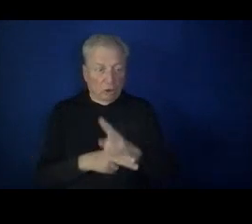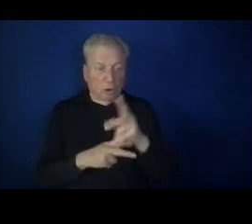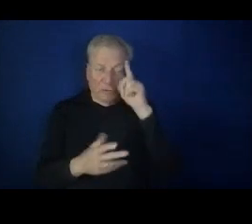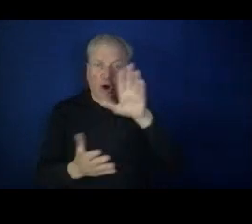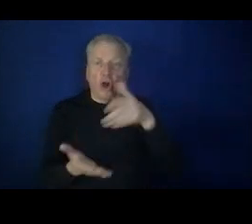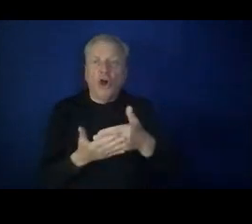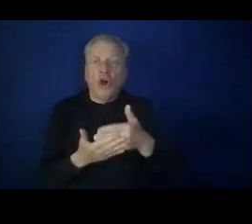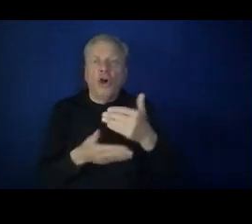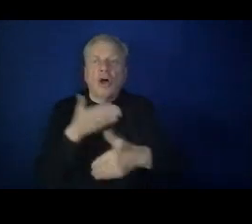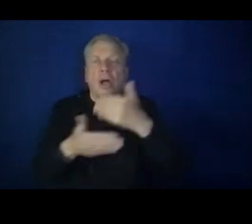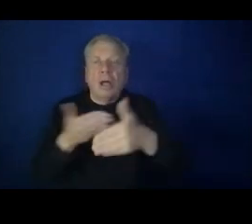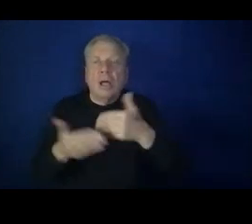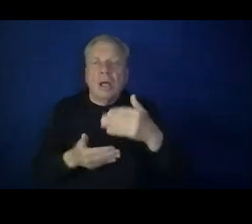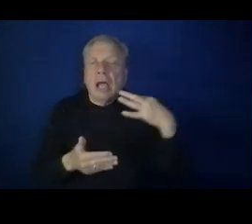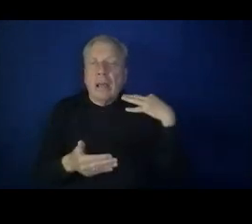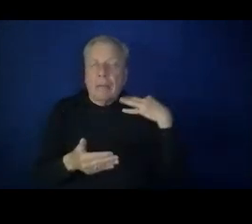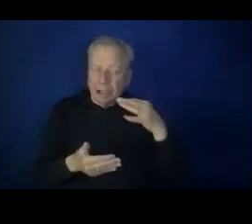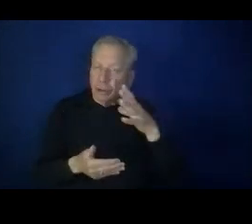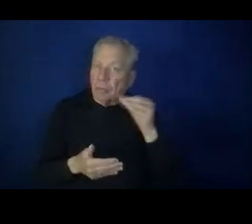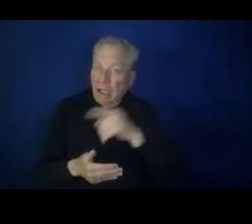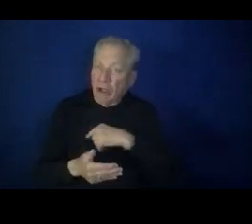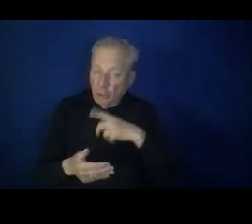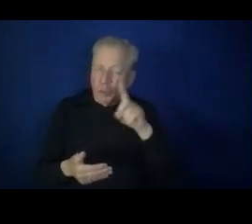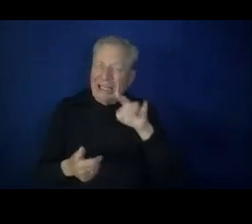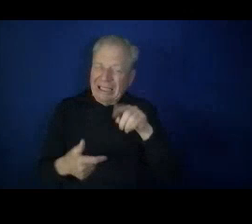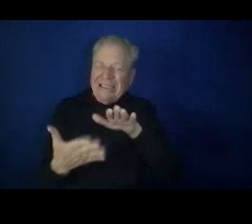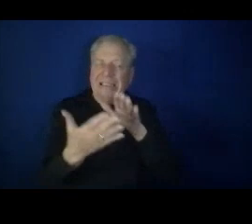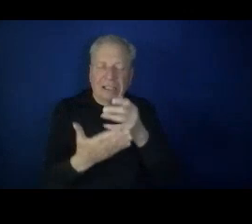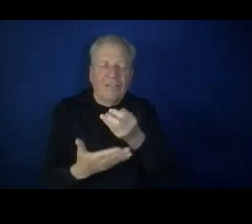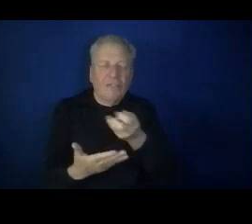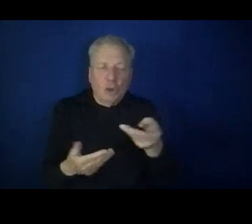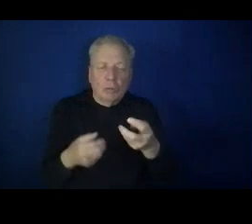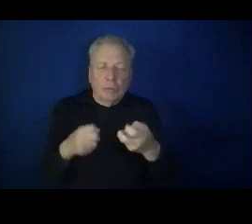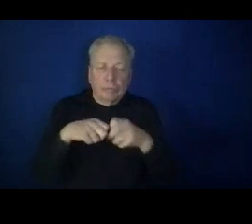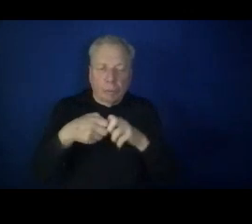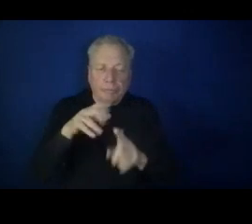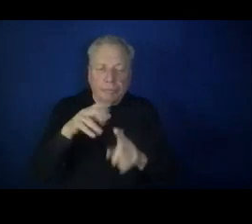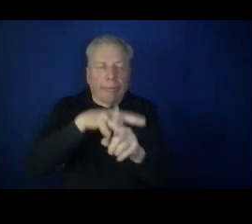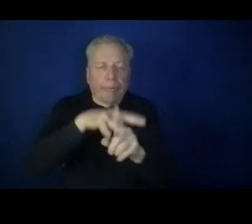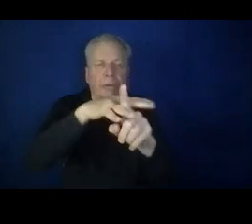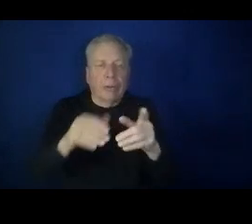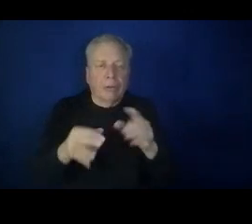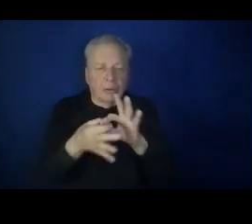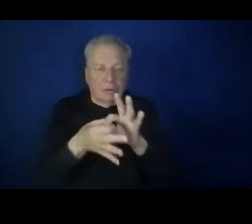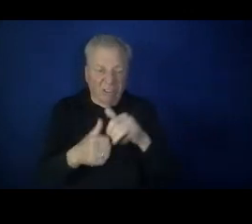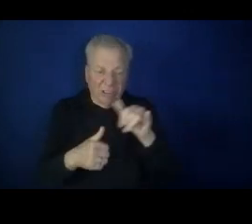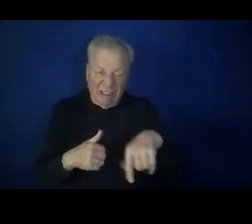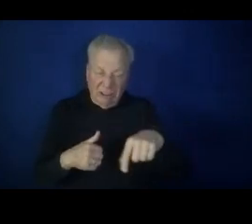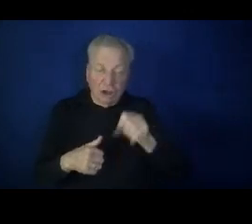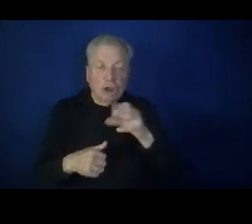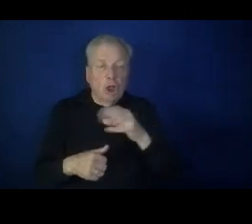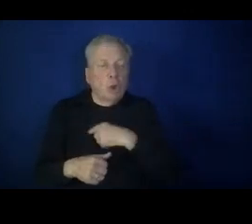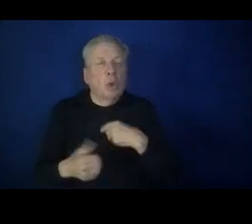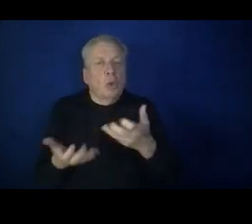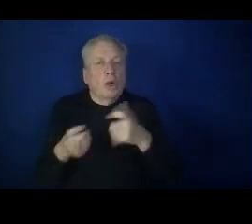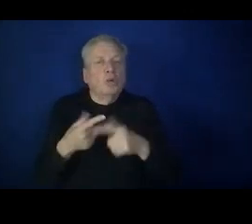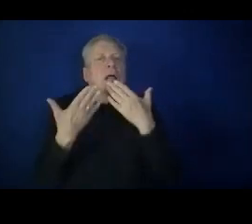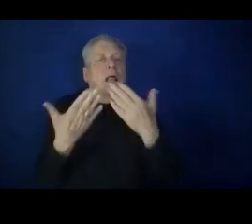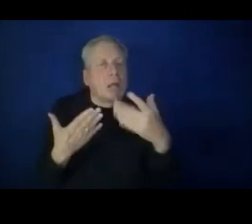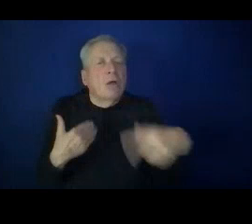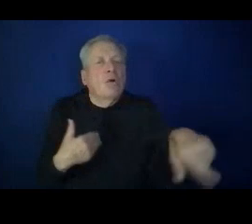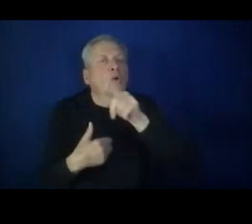application processing. We have run into a couple of bumps and glitches, along the way. And so we just want to say thank you to